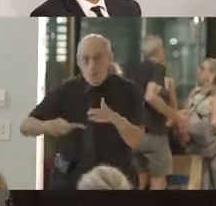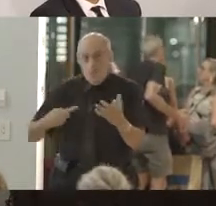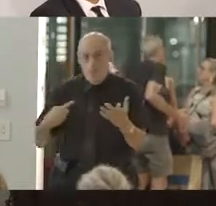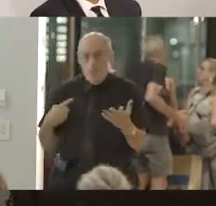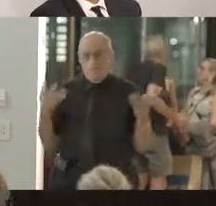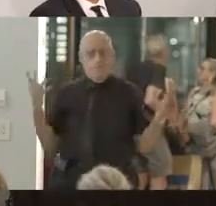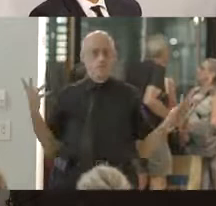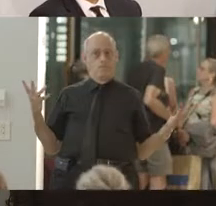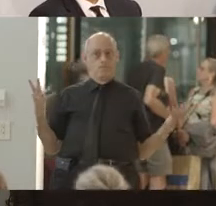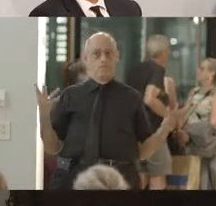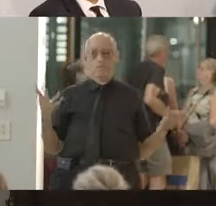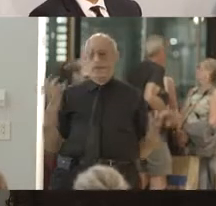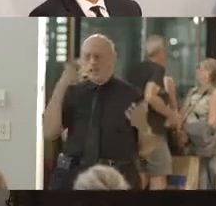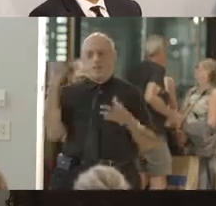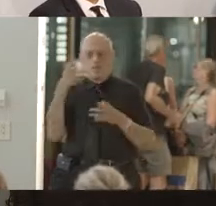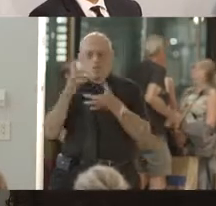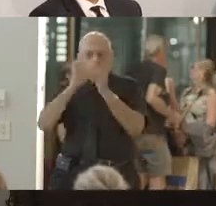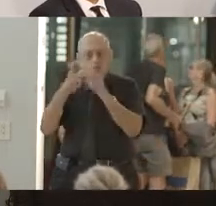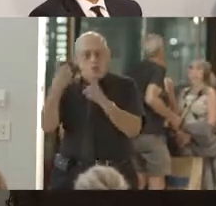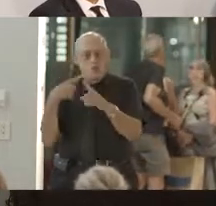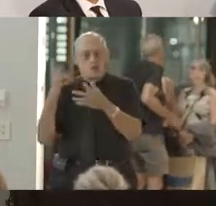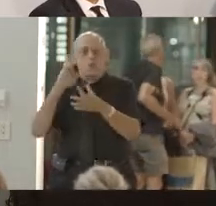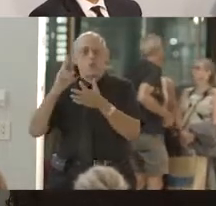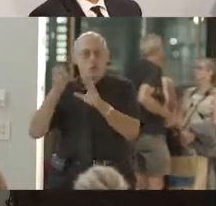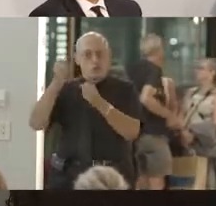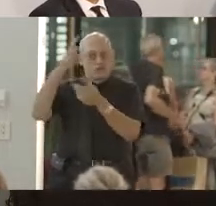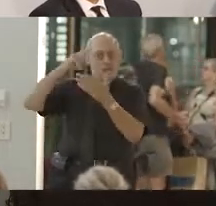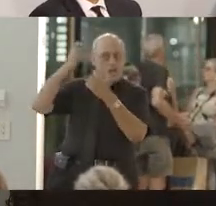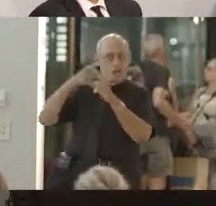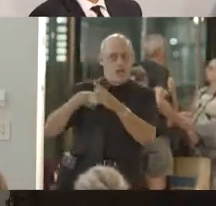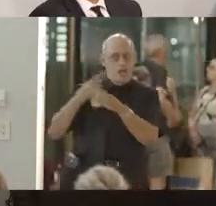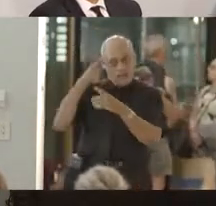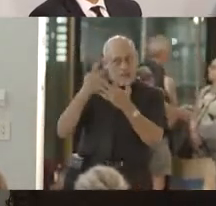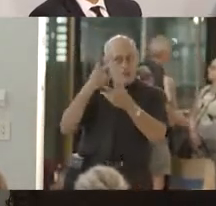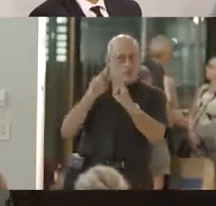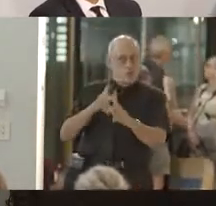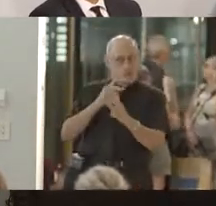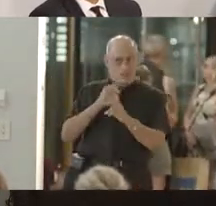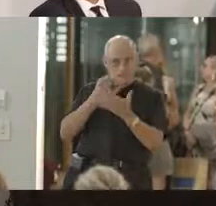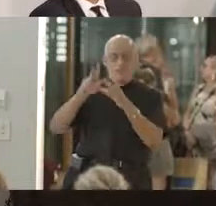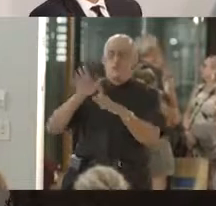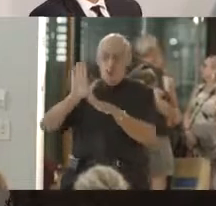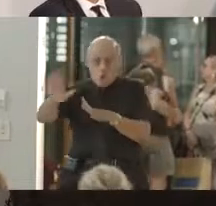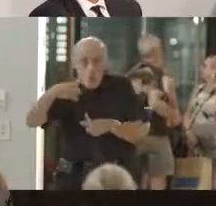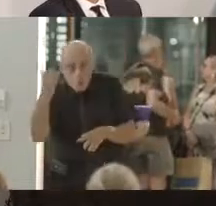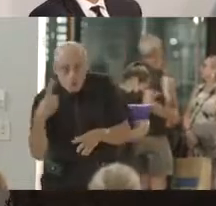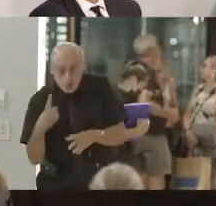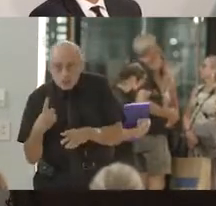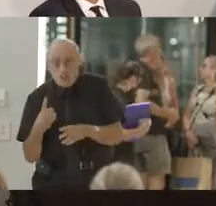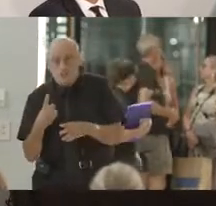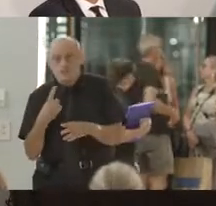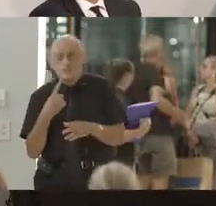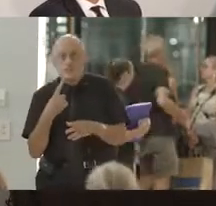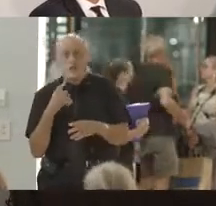So what someone is interpreting that question to mean, and I don't know that that's what that person meant, but your question is, if